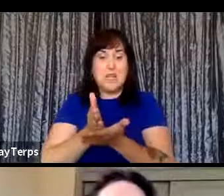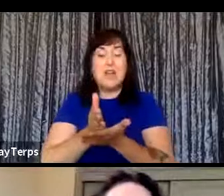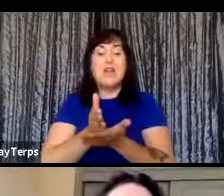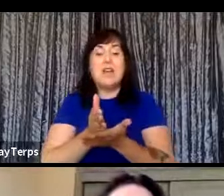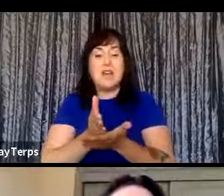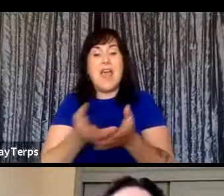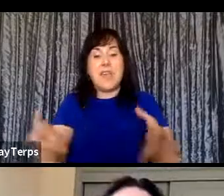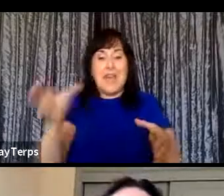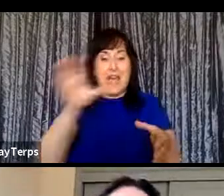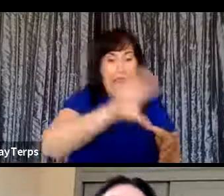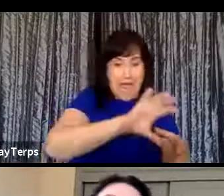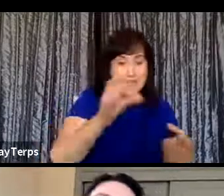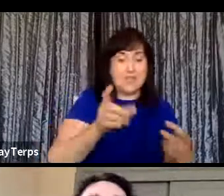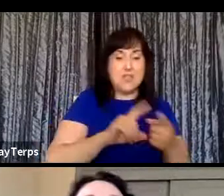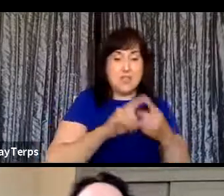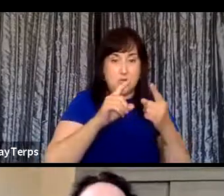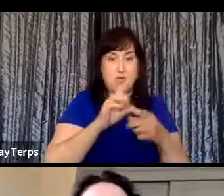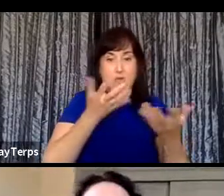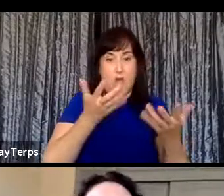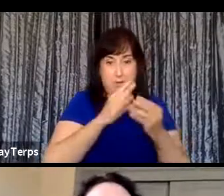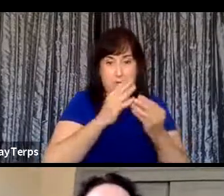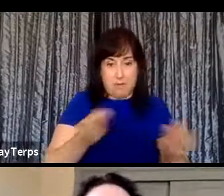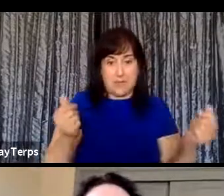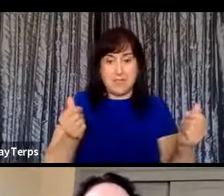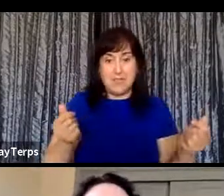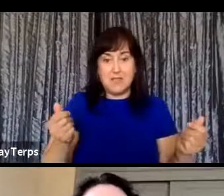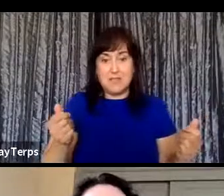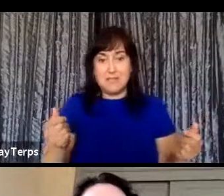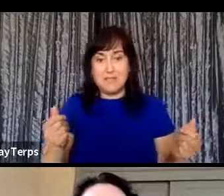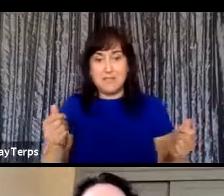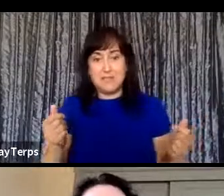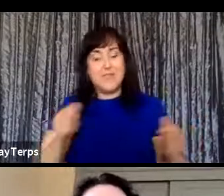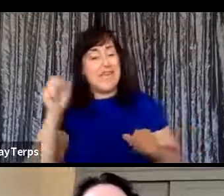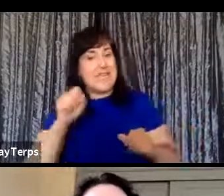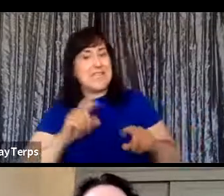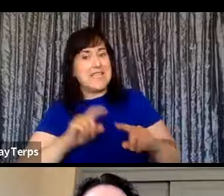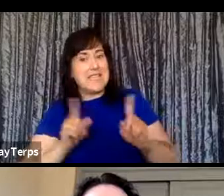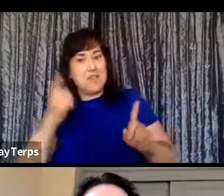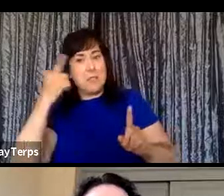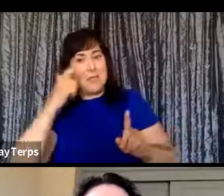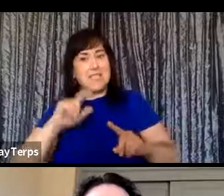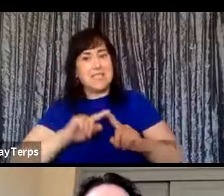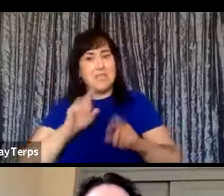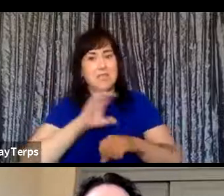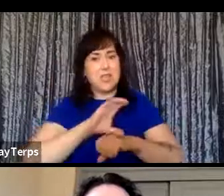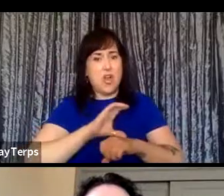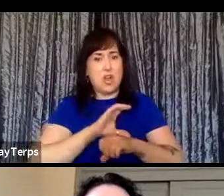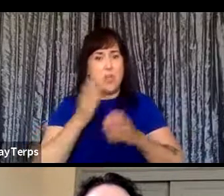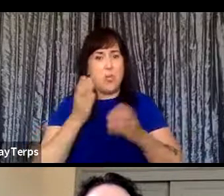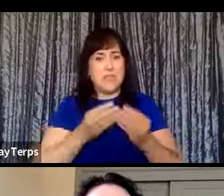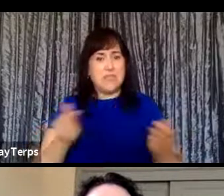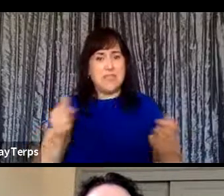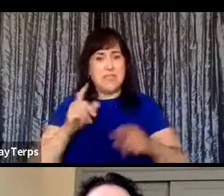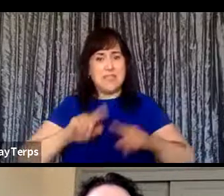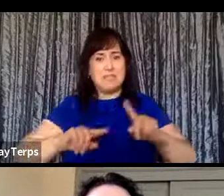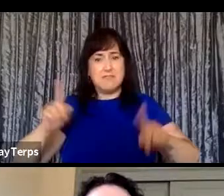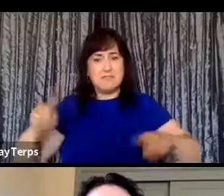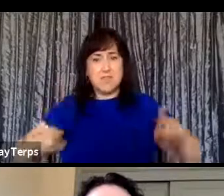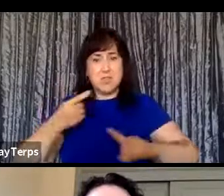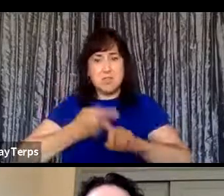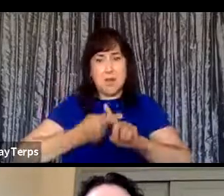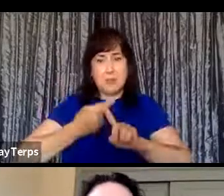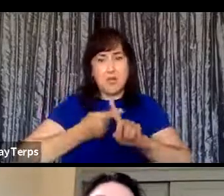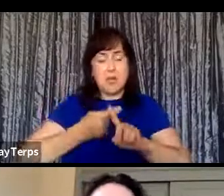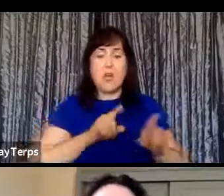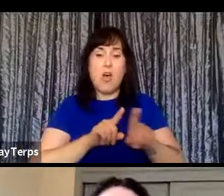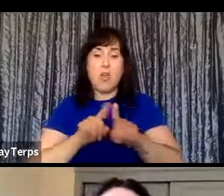Theo, yes, it is different to a certain degree because different chocolates will melt out at different temperatures. Different chocolates